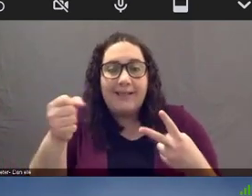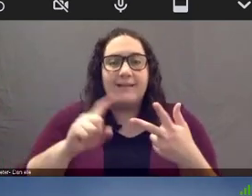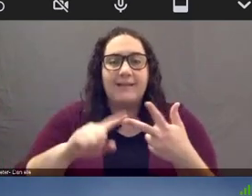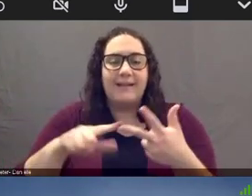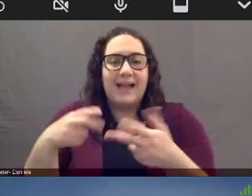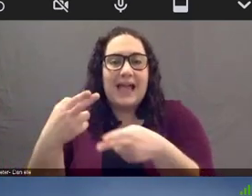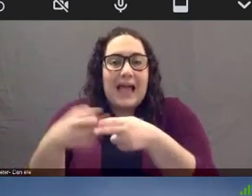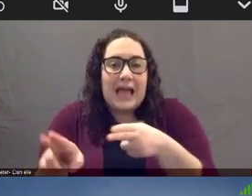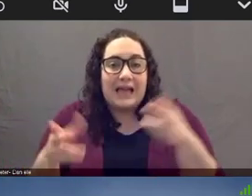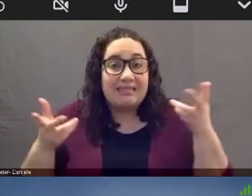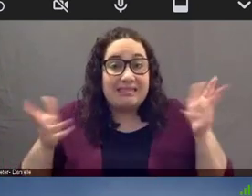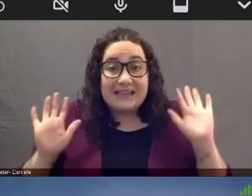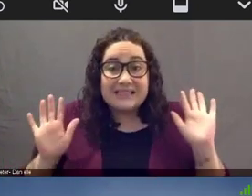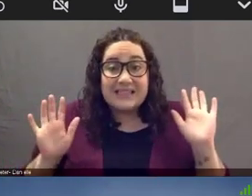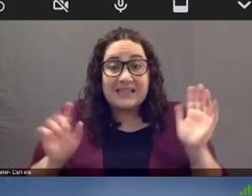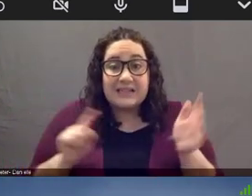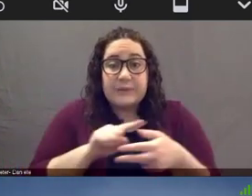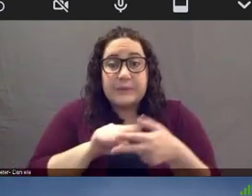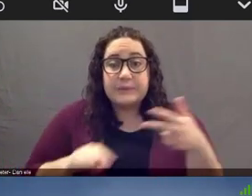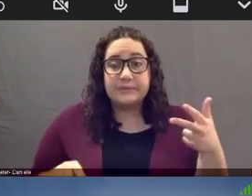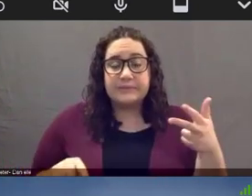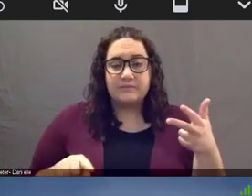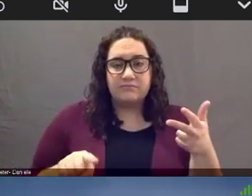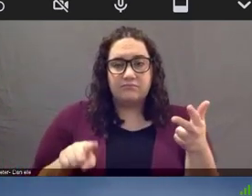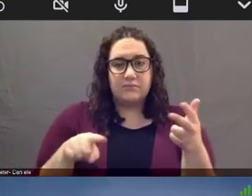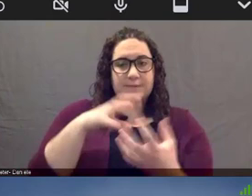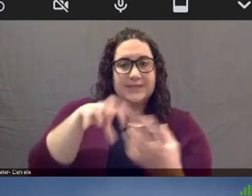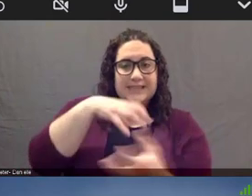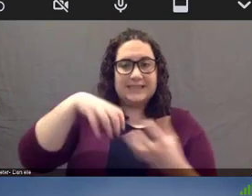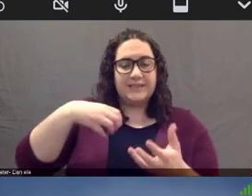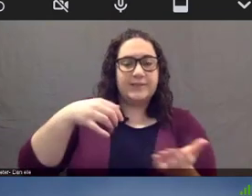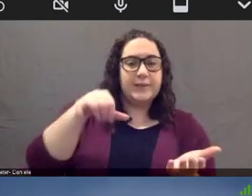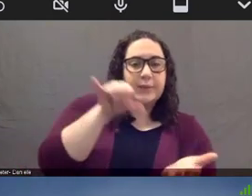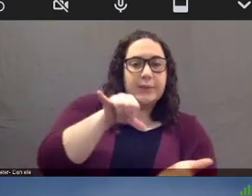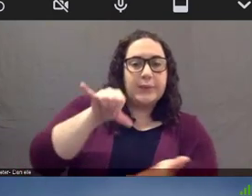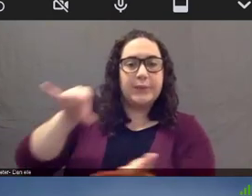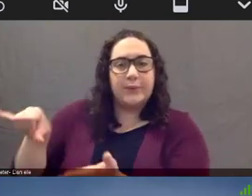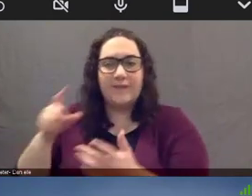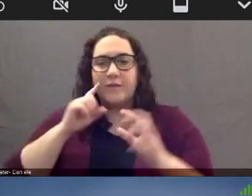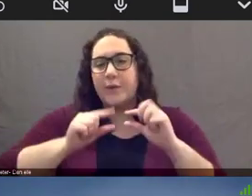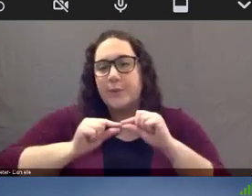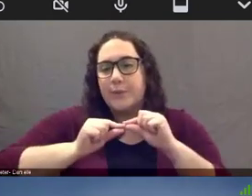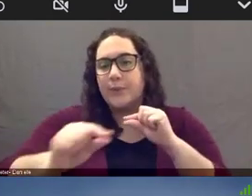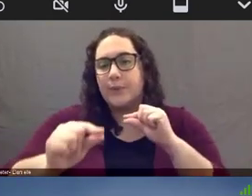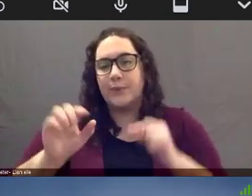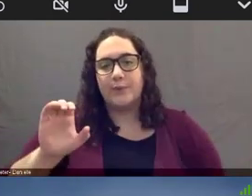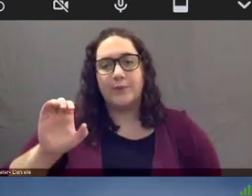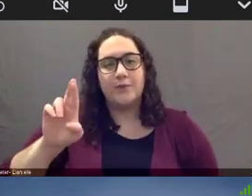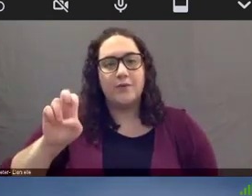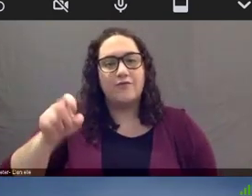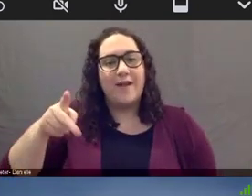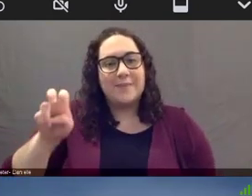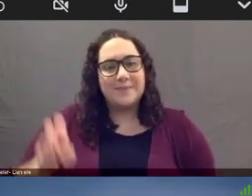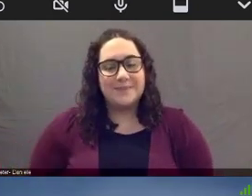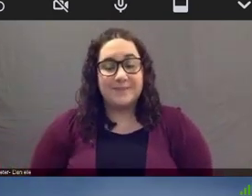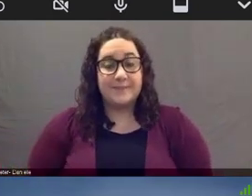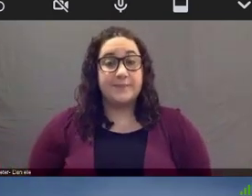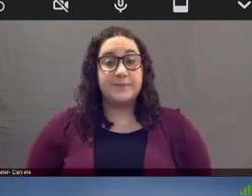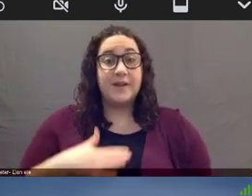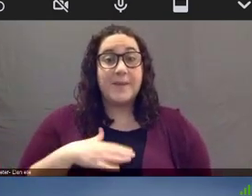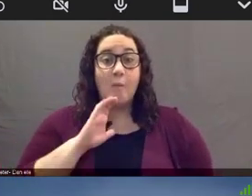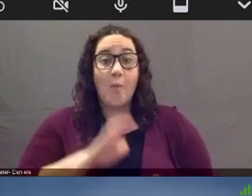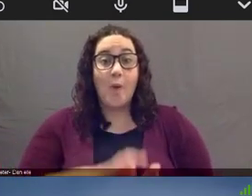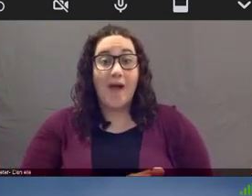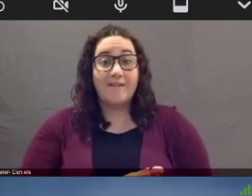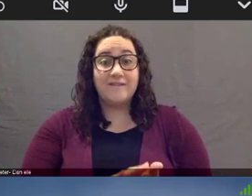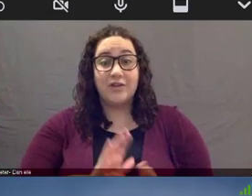additions that I've made over the years, so I'll add a little bit of vanilla, which my wife's grandparents are French Canadian, so they use a little bit of vanilla, and also